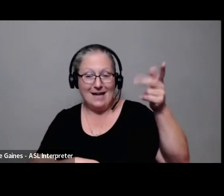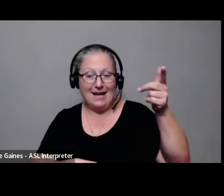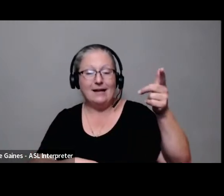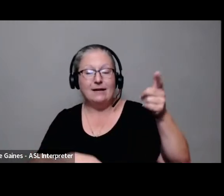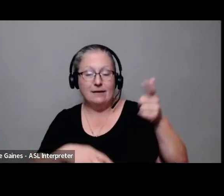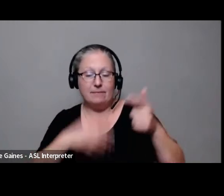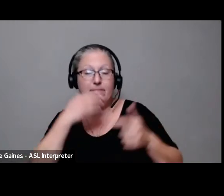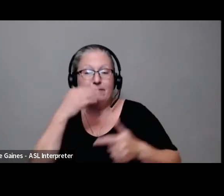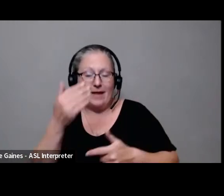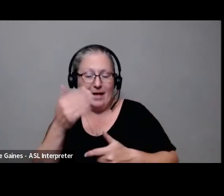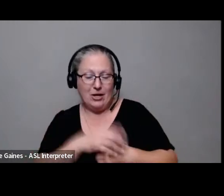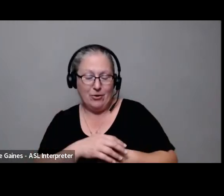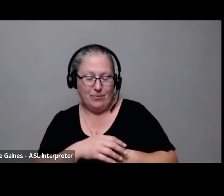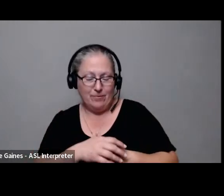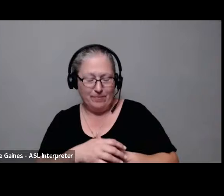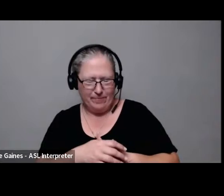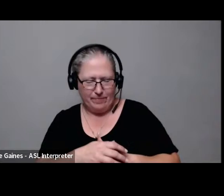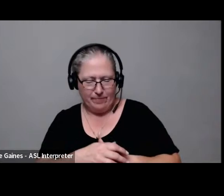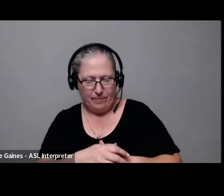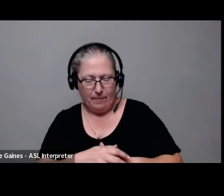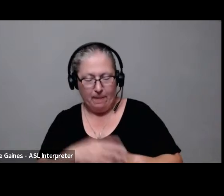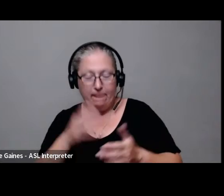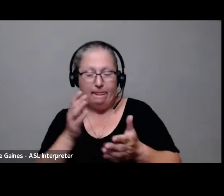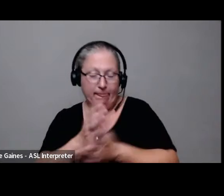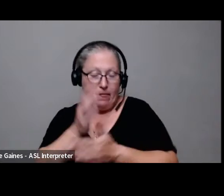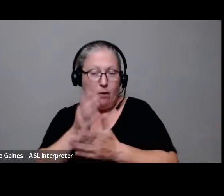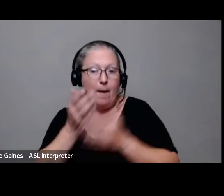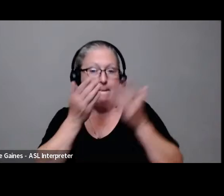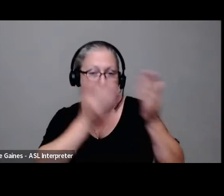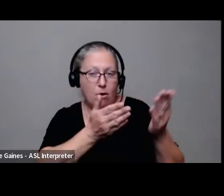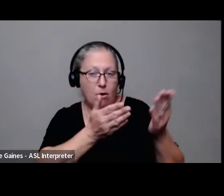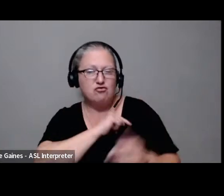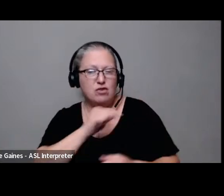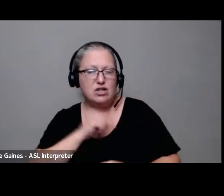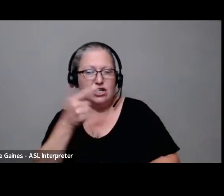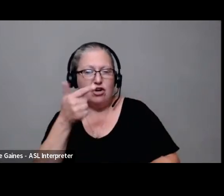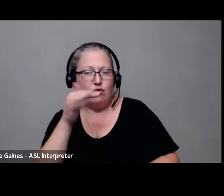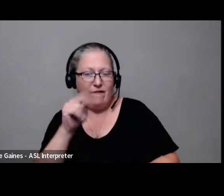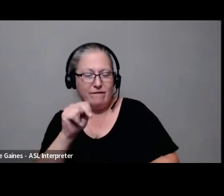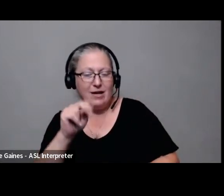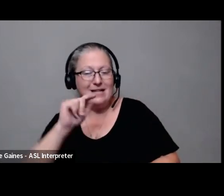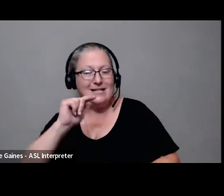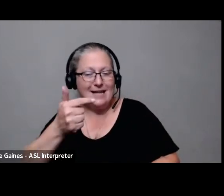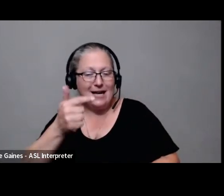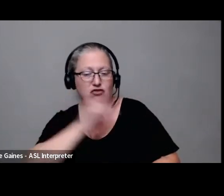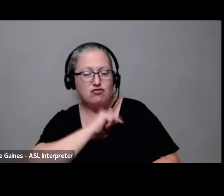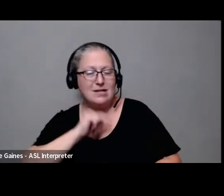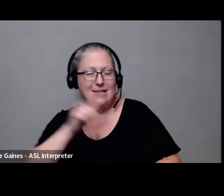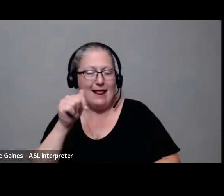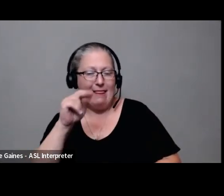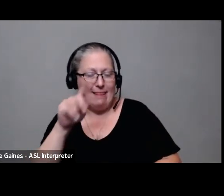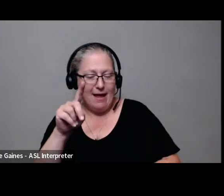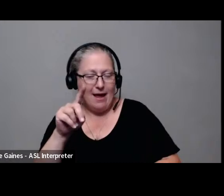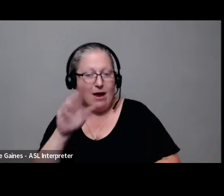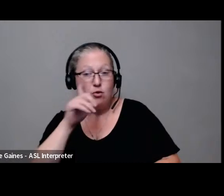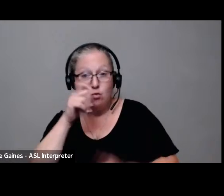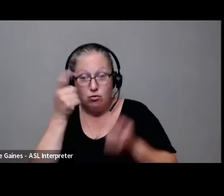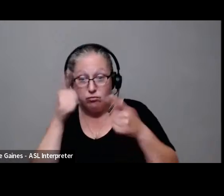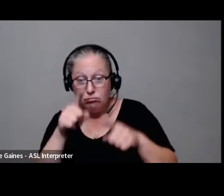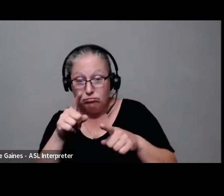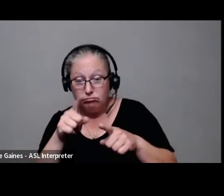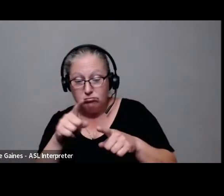you. All right, we have a motion by trustee Griffin, second trustee Land. All in